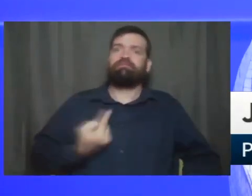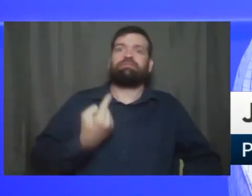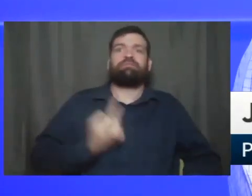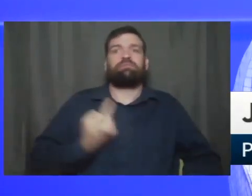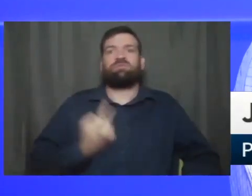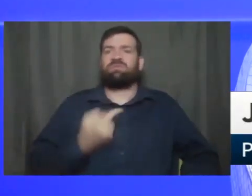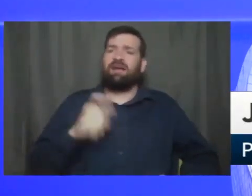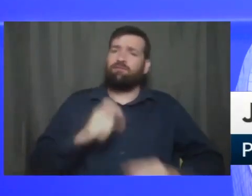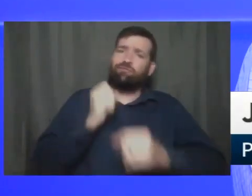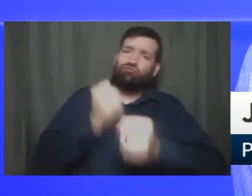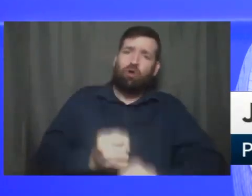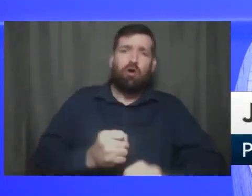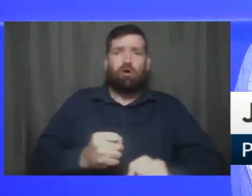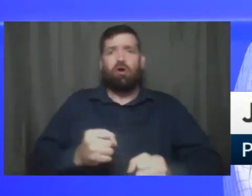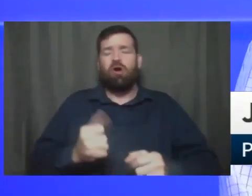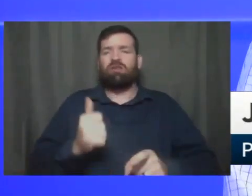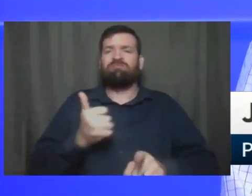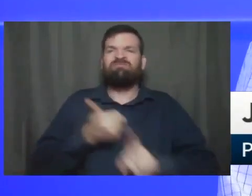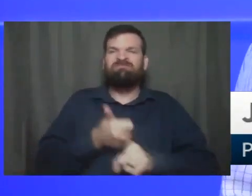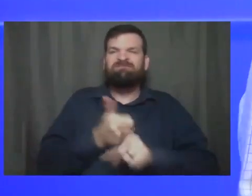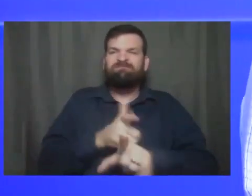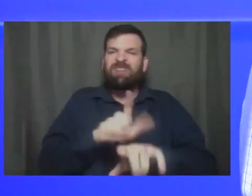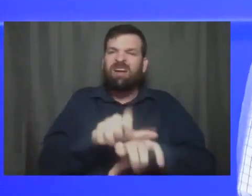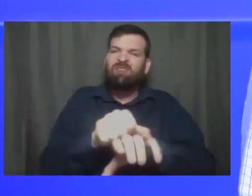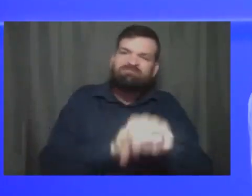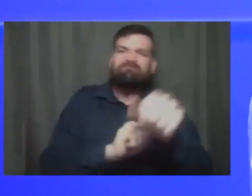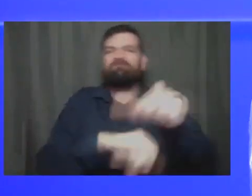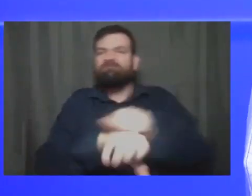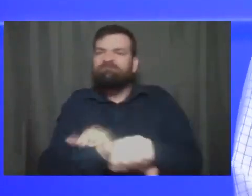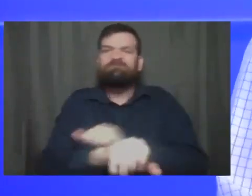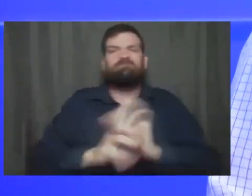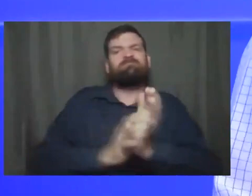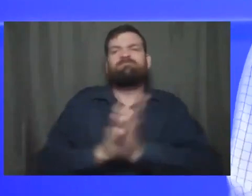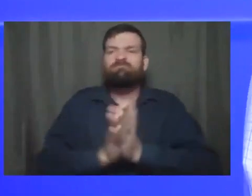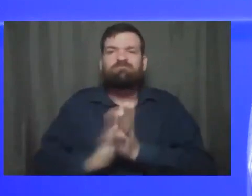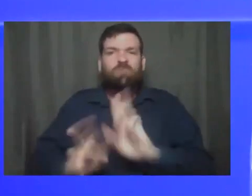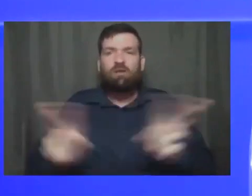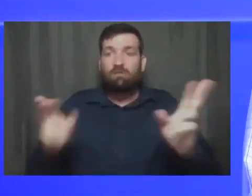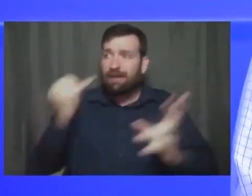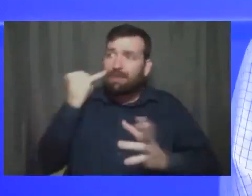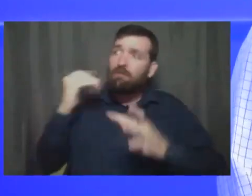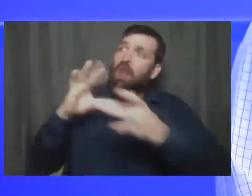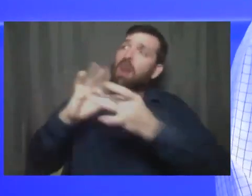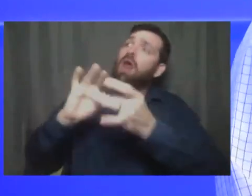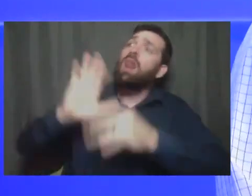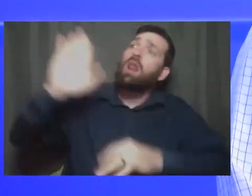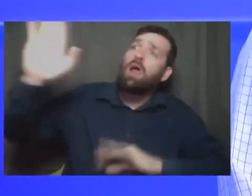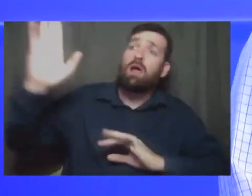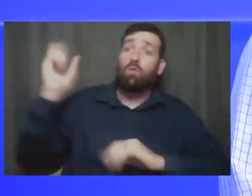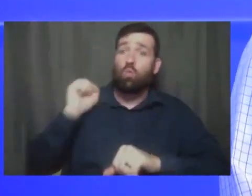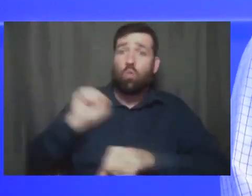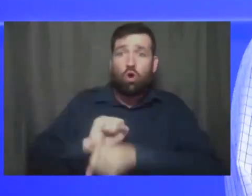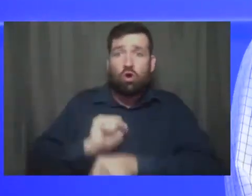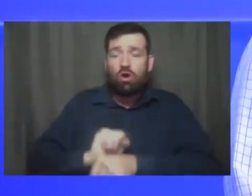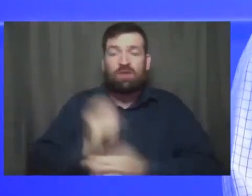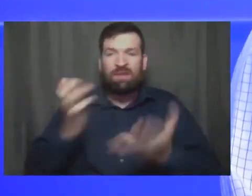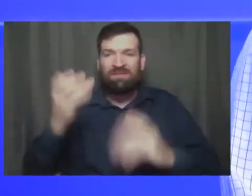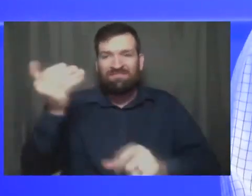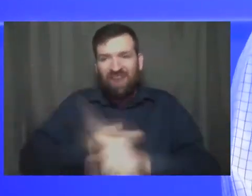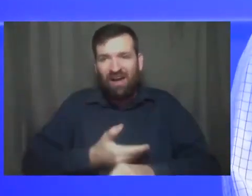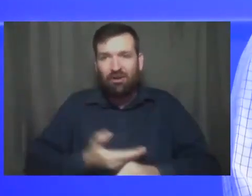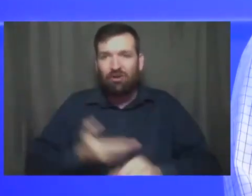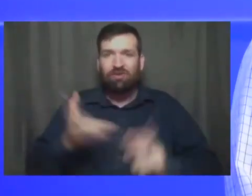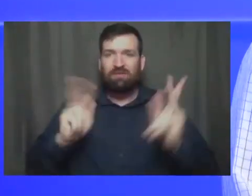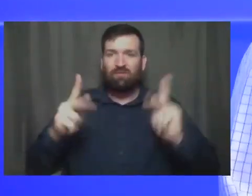by our bootstraps, all of that. Or even at work, if I speak up, I might get fired or people might not like me. And these are very, very